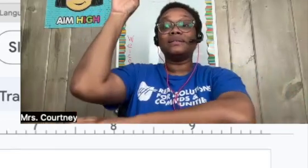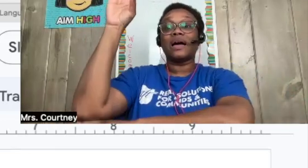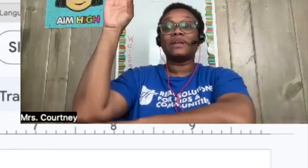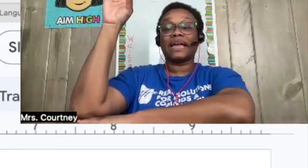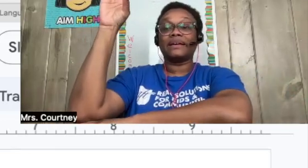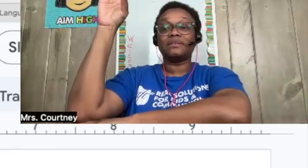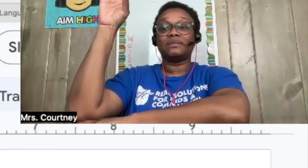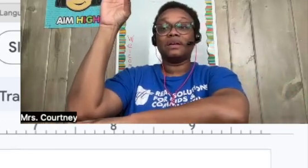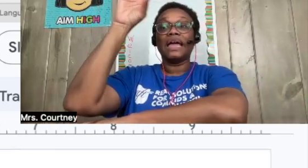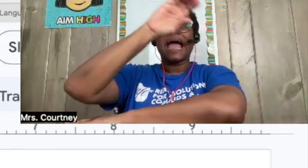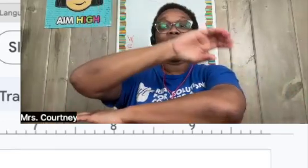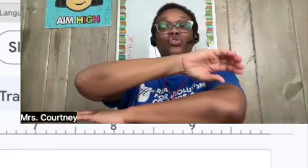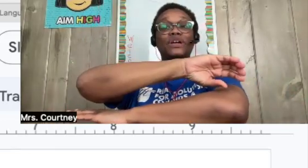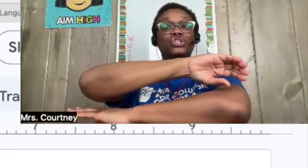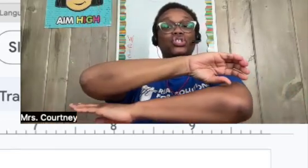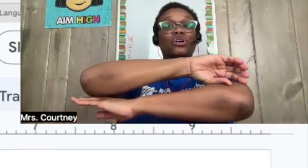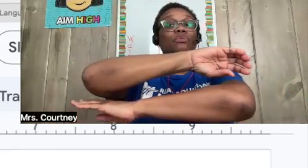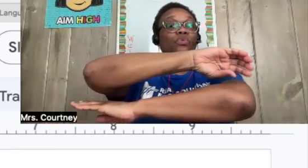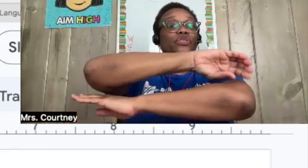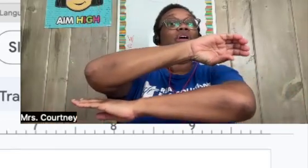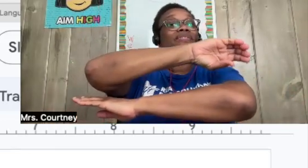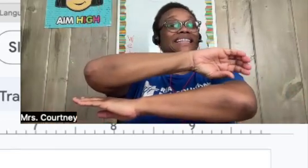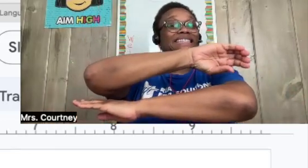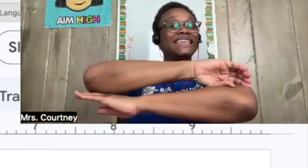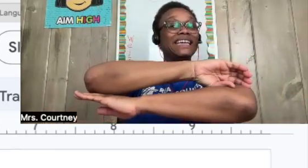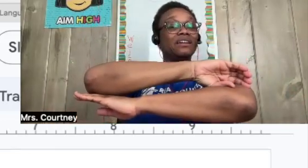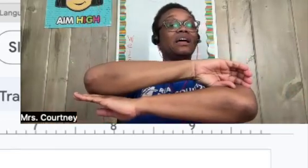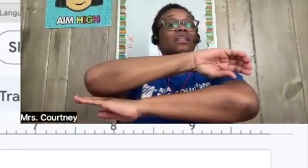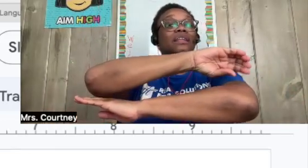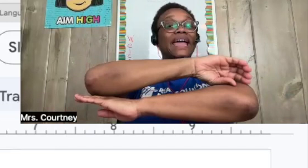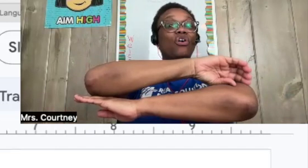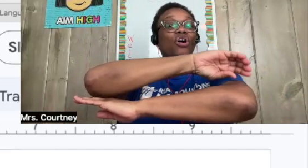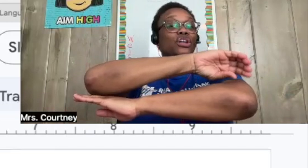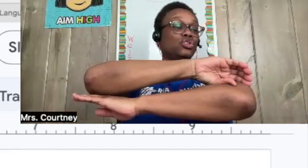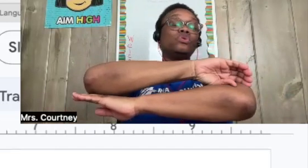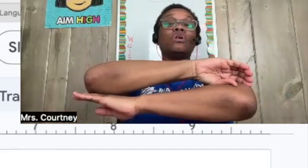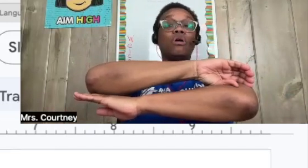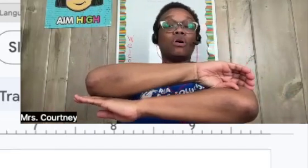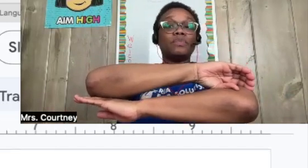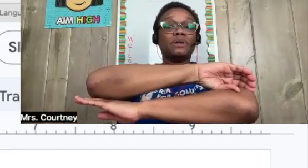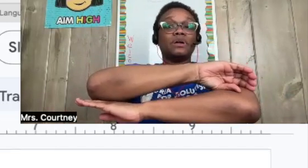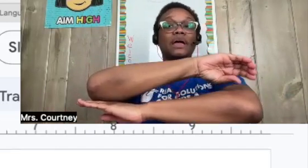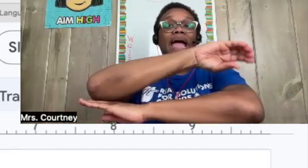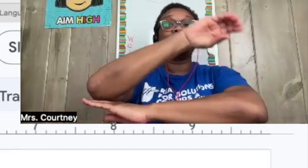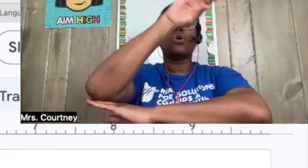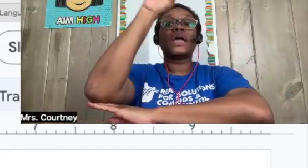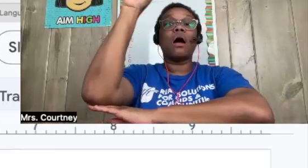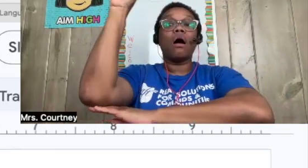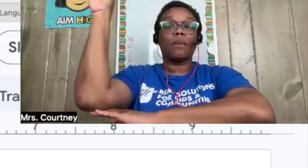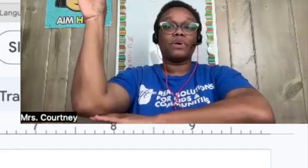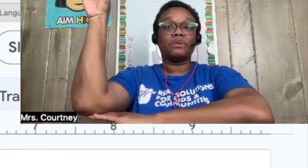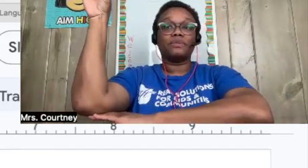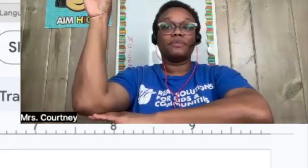your non dominant hand, and you're going to start with that C laying on your arm and